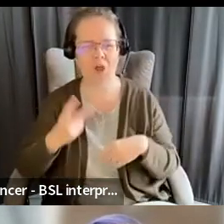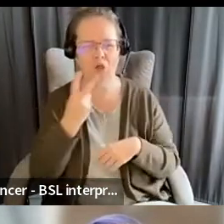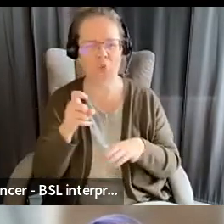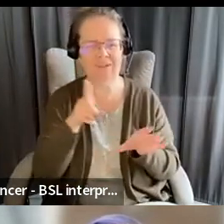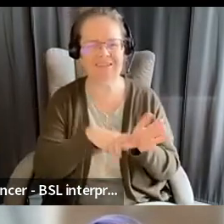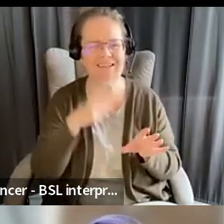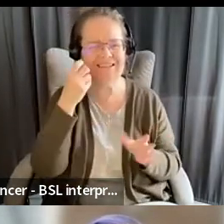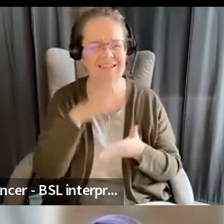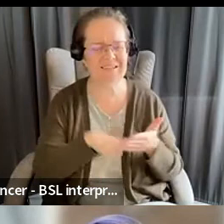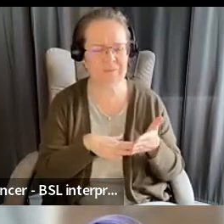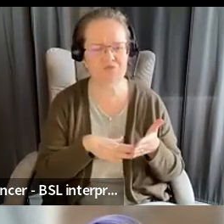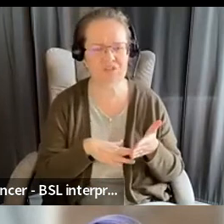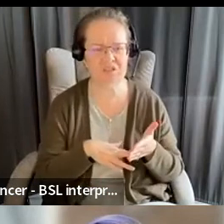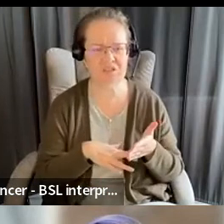in